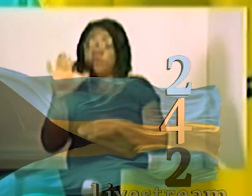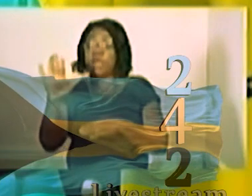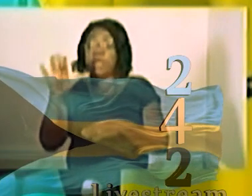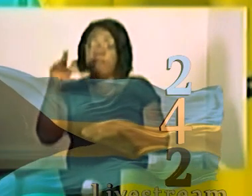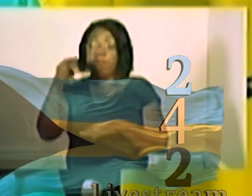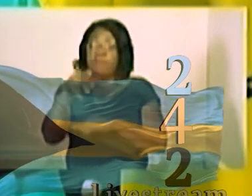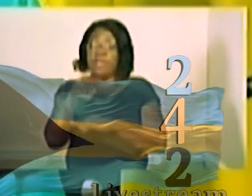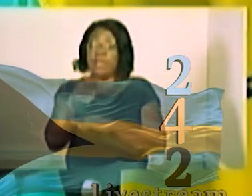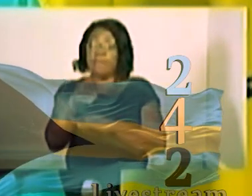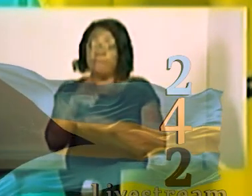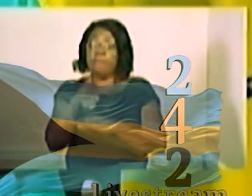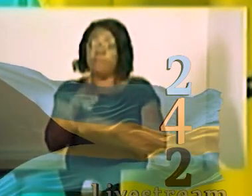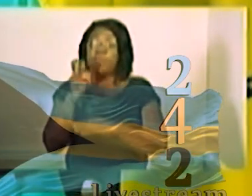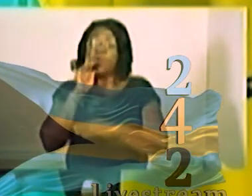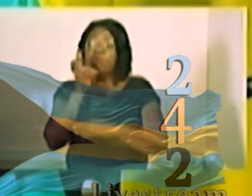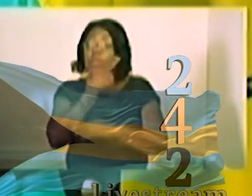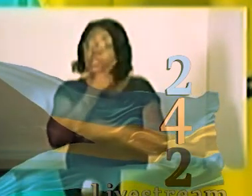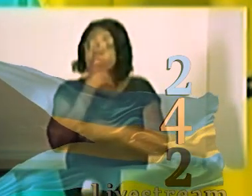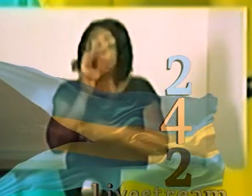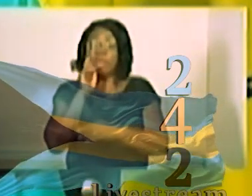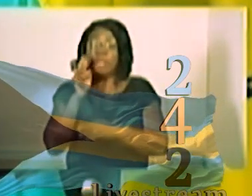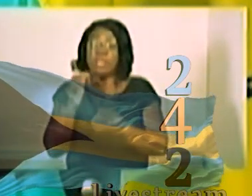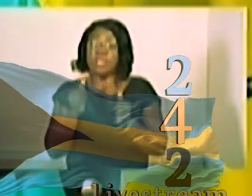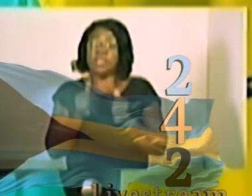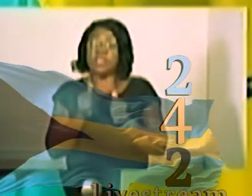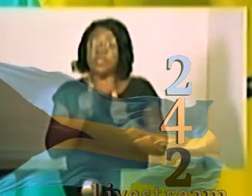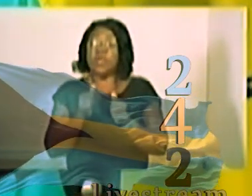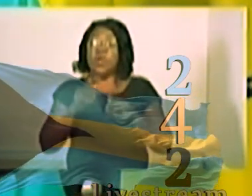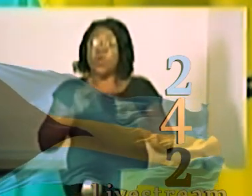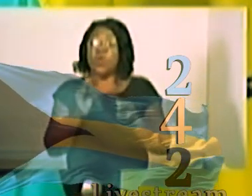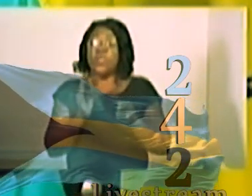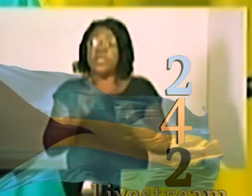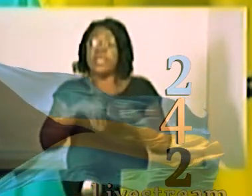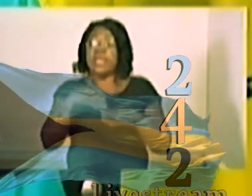p.m. Restaurants with